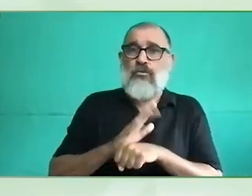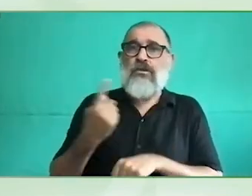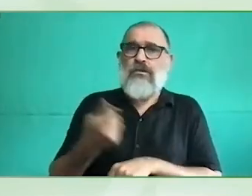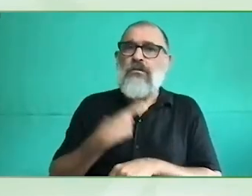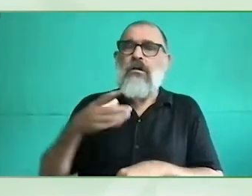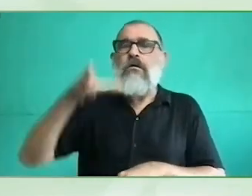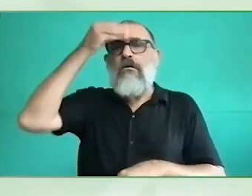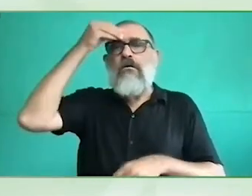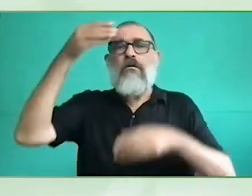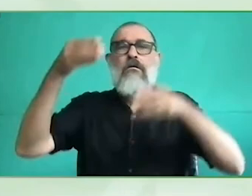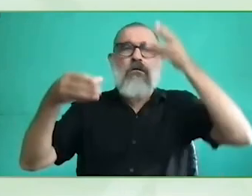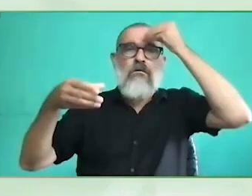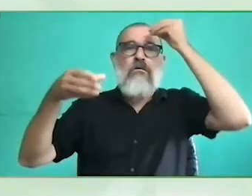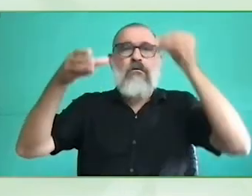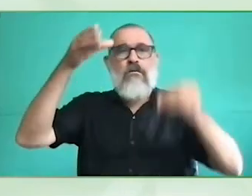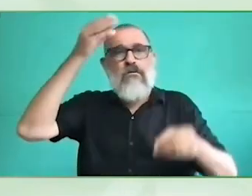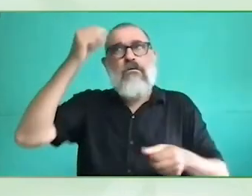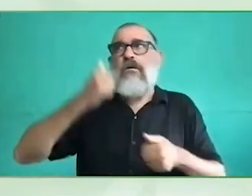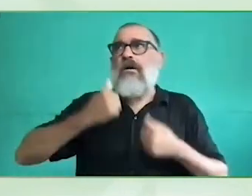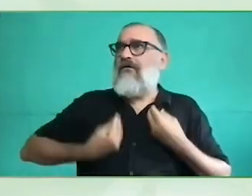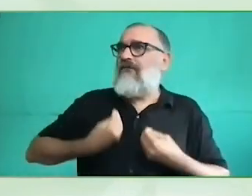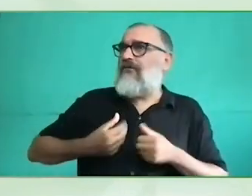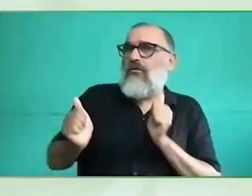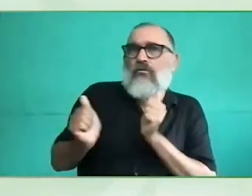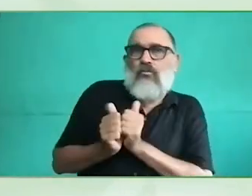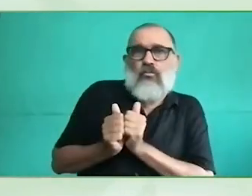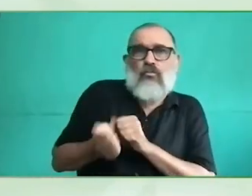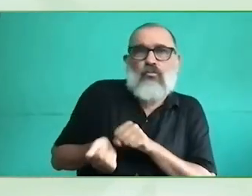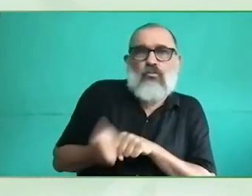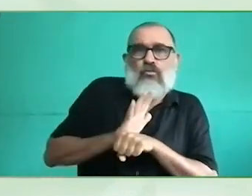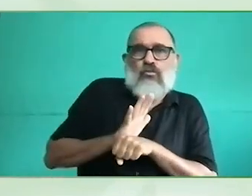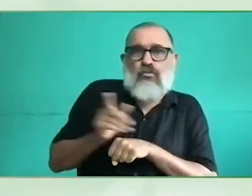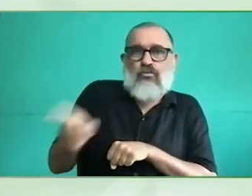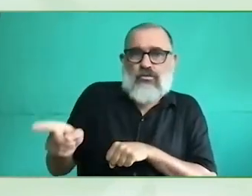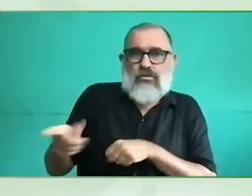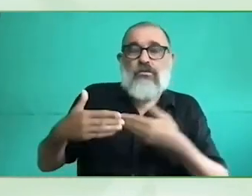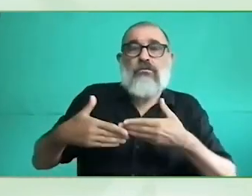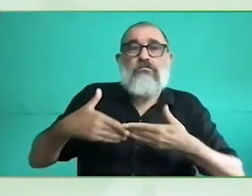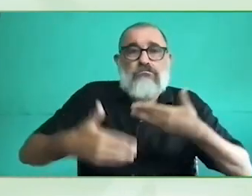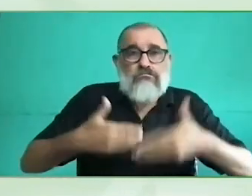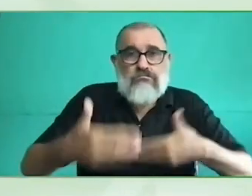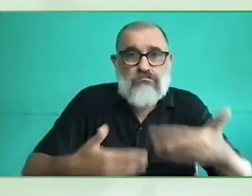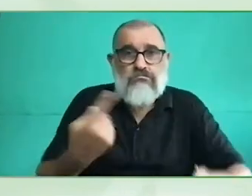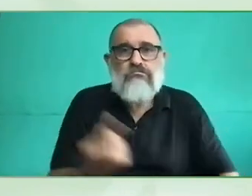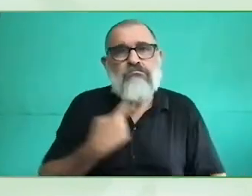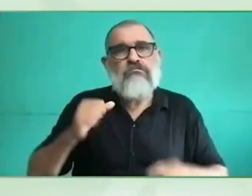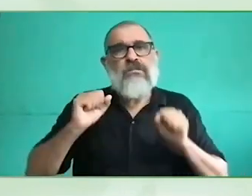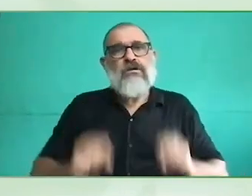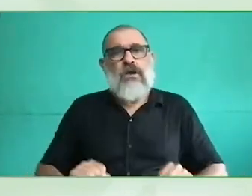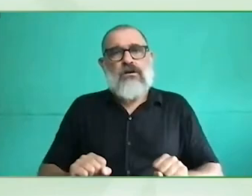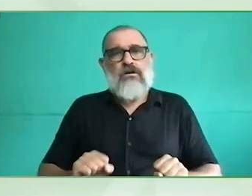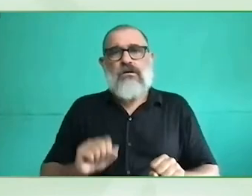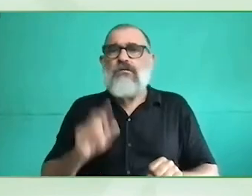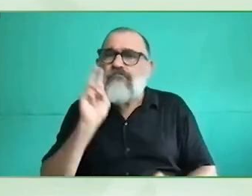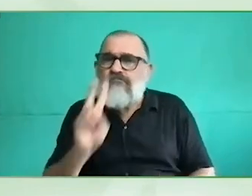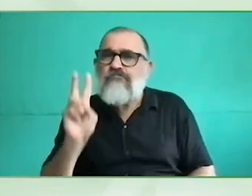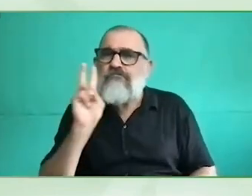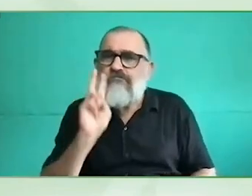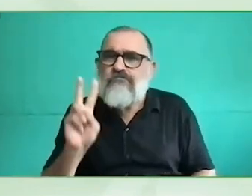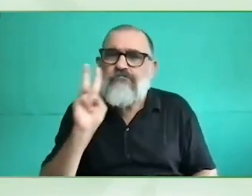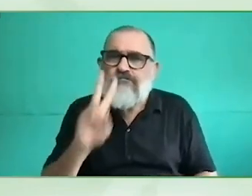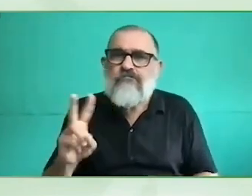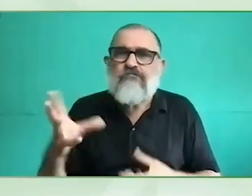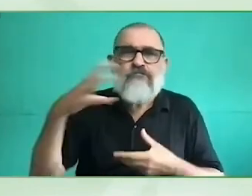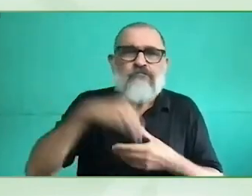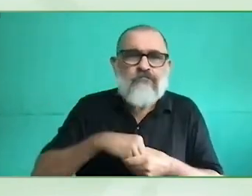COVID. And therefore, we can look into the future partnership